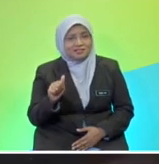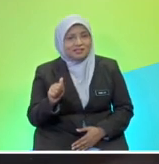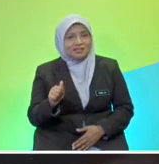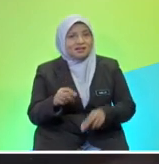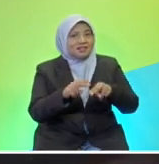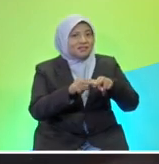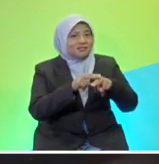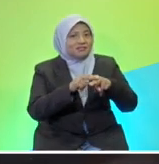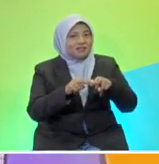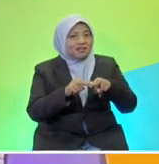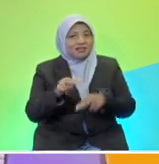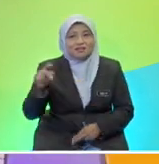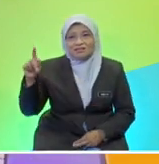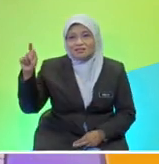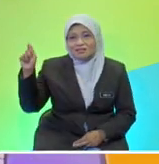train?